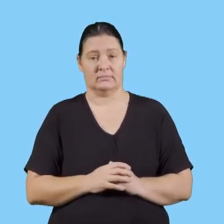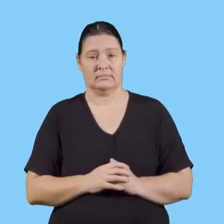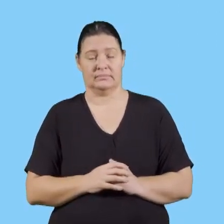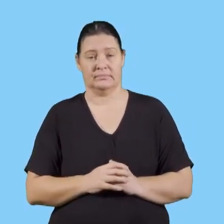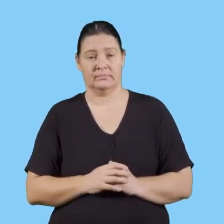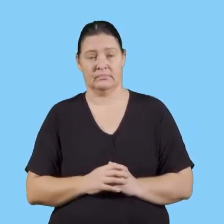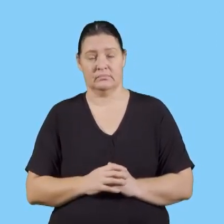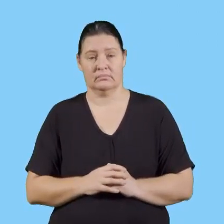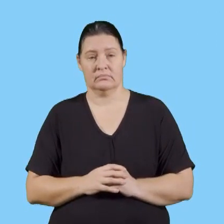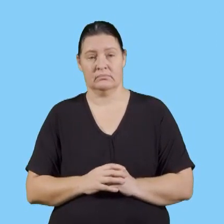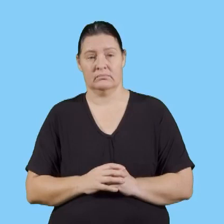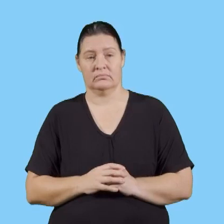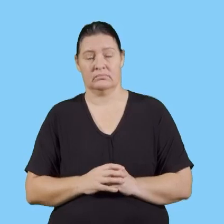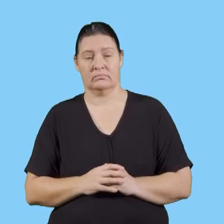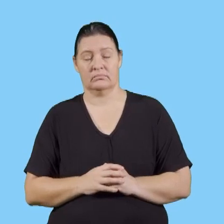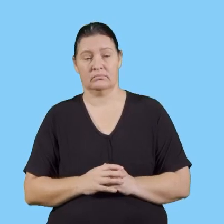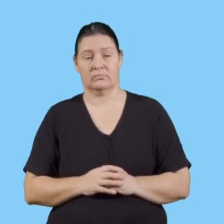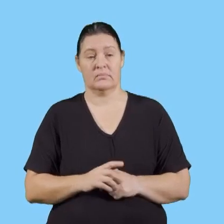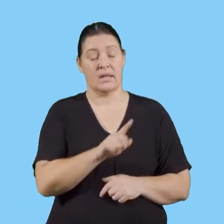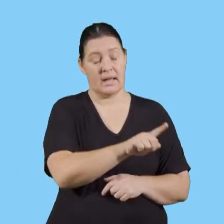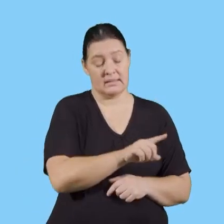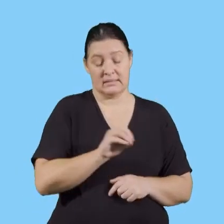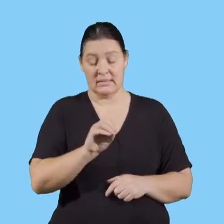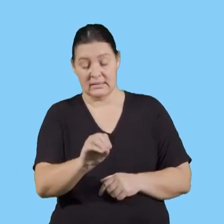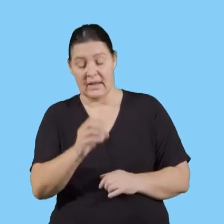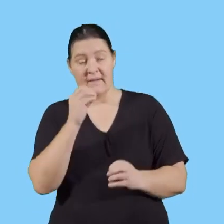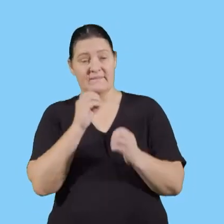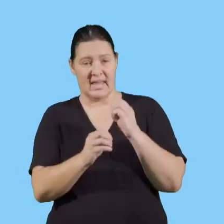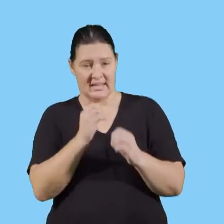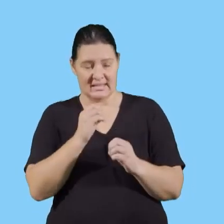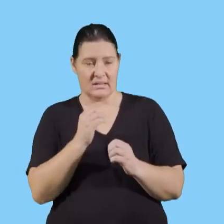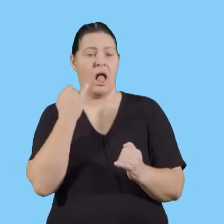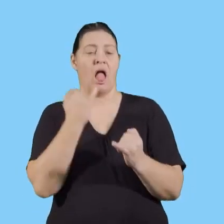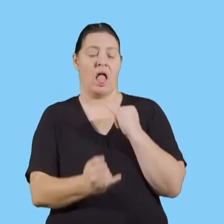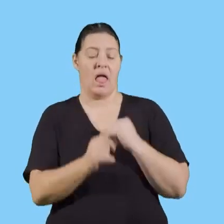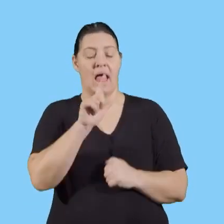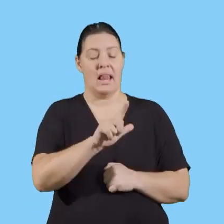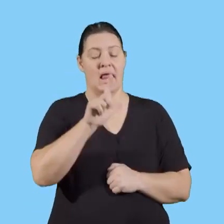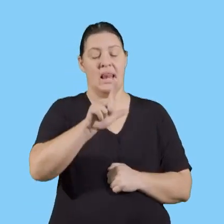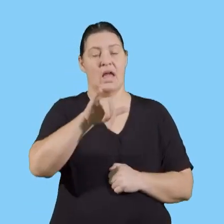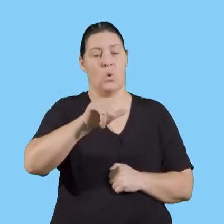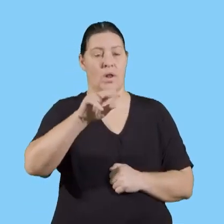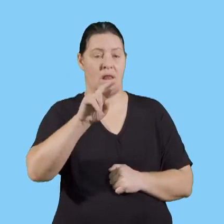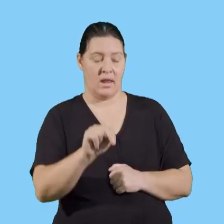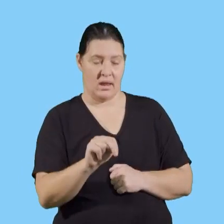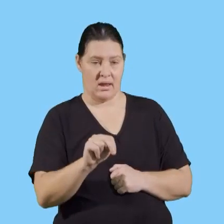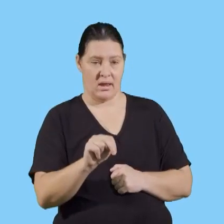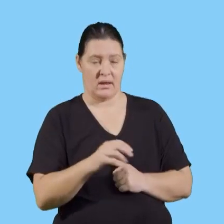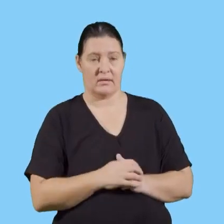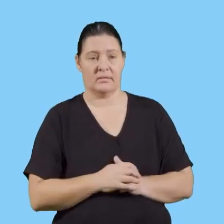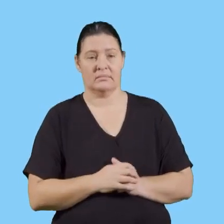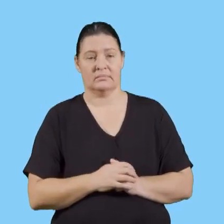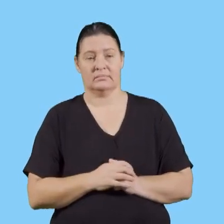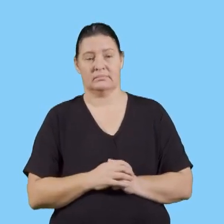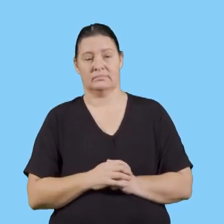140. Then the next one is to correct the error that we did to L Leon. So the account to be credited